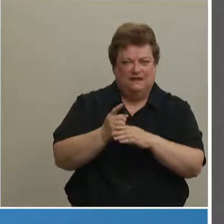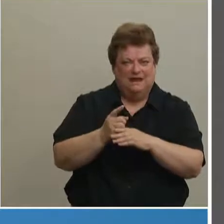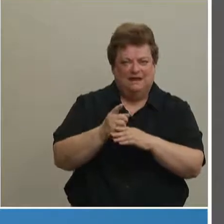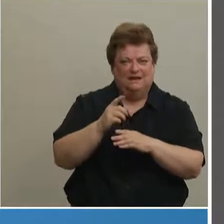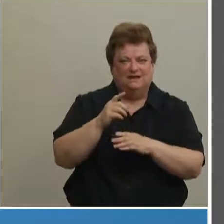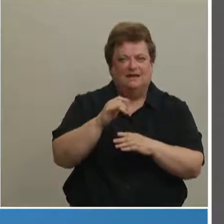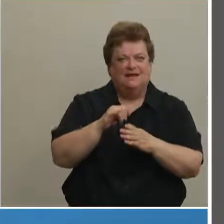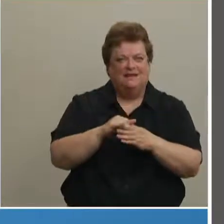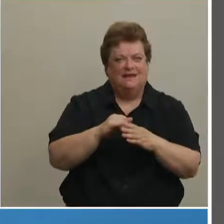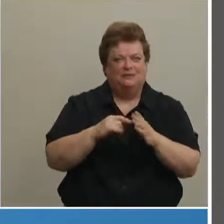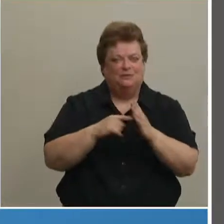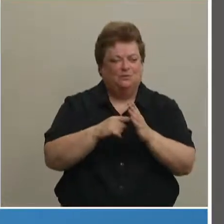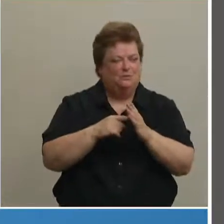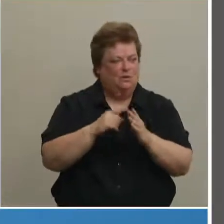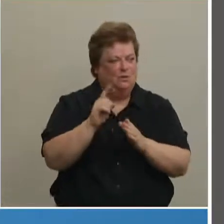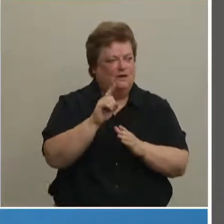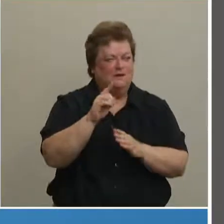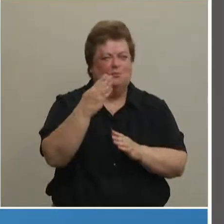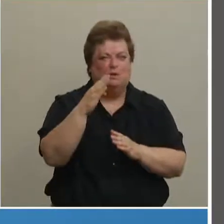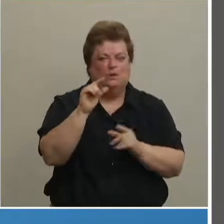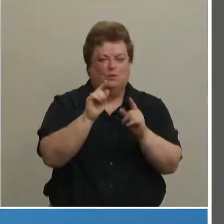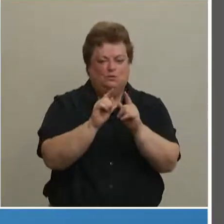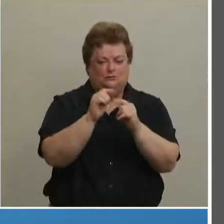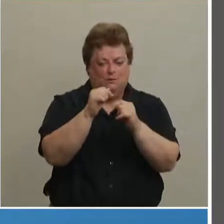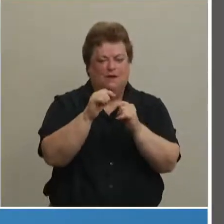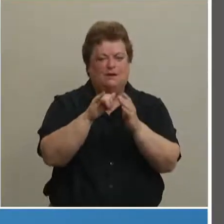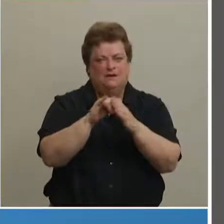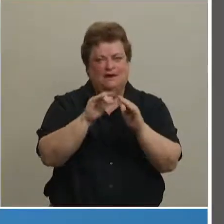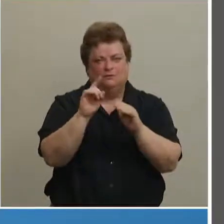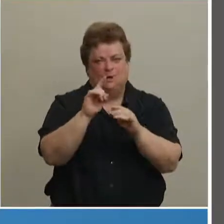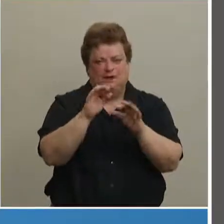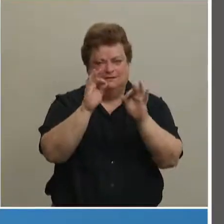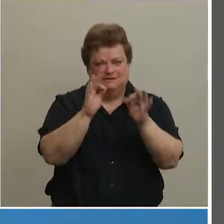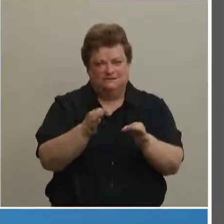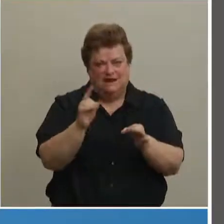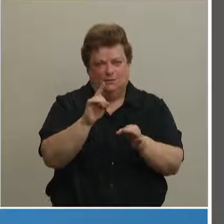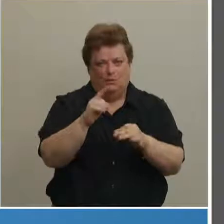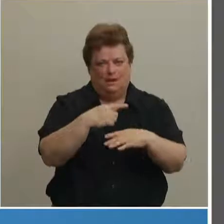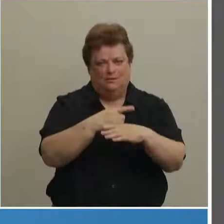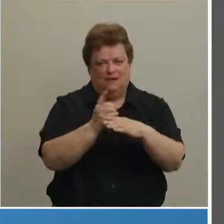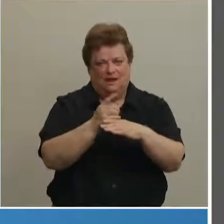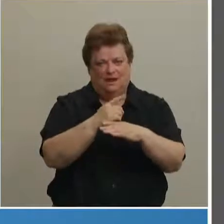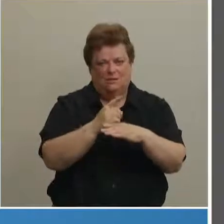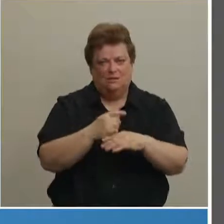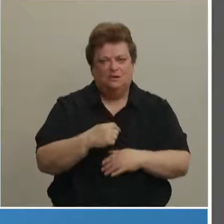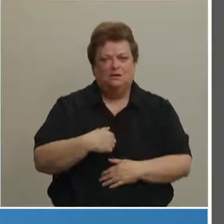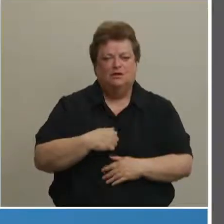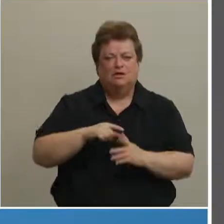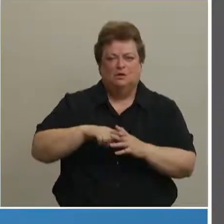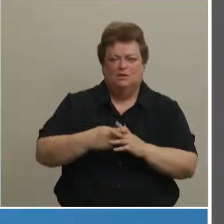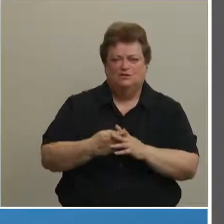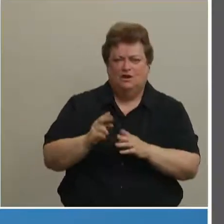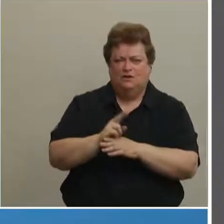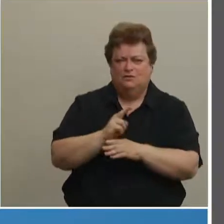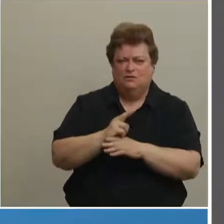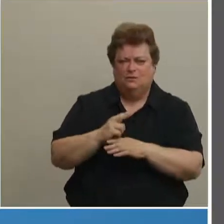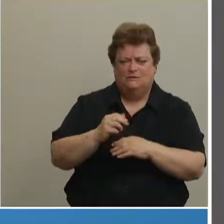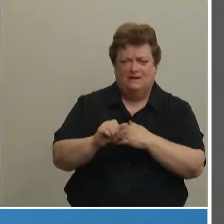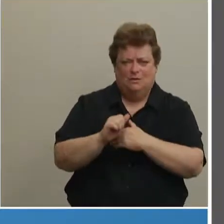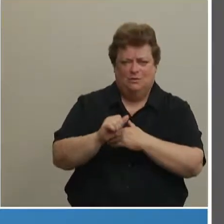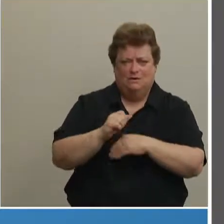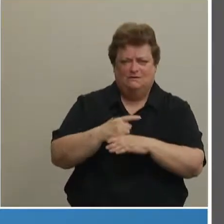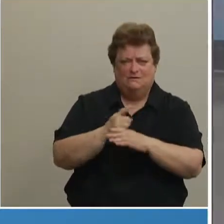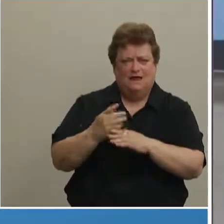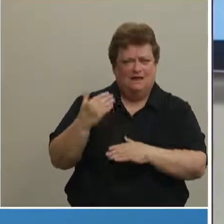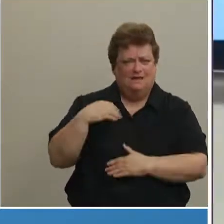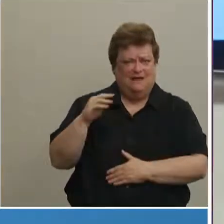chart, represented by the blue square outlined in red. We started using the COVID risk dial last May,